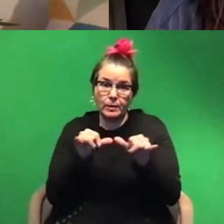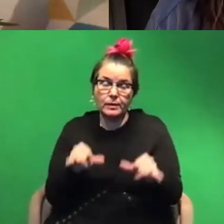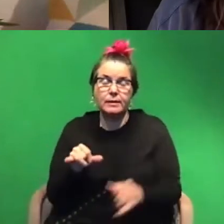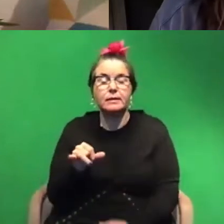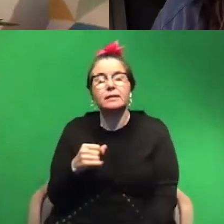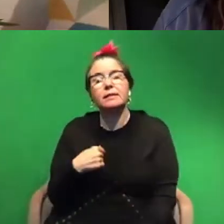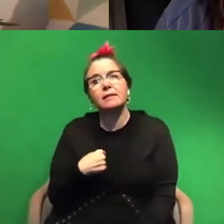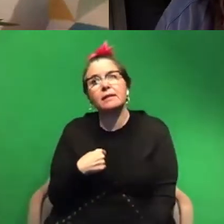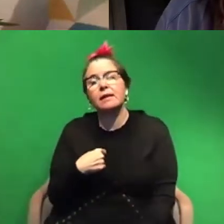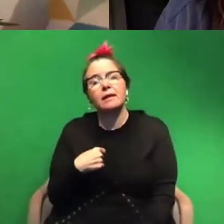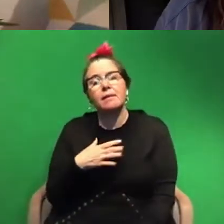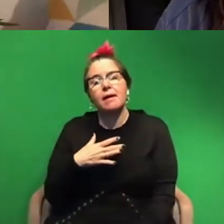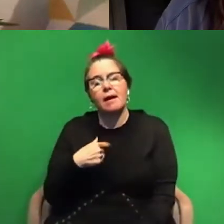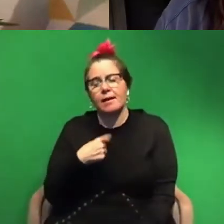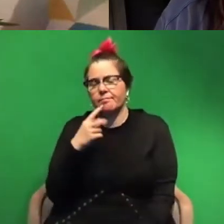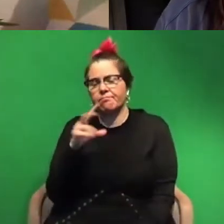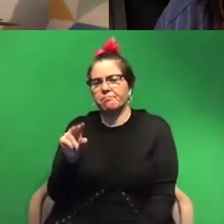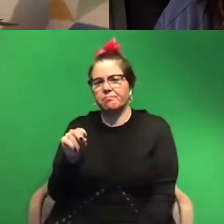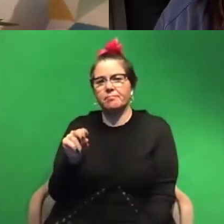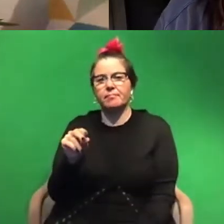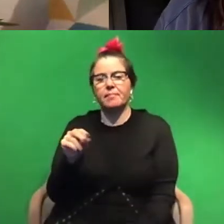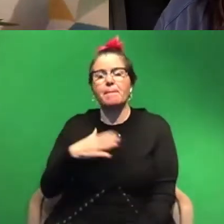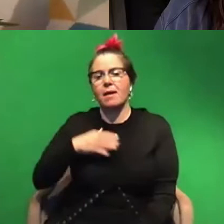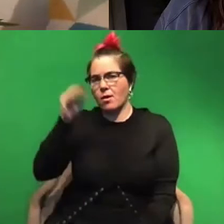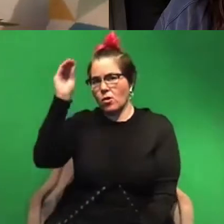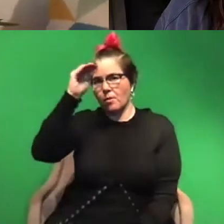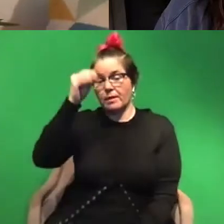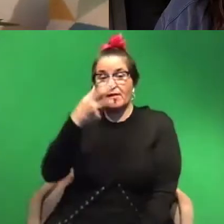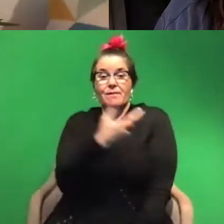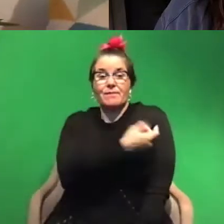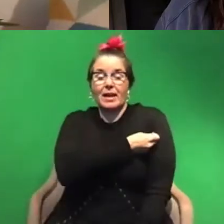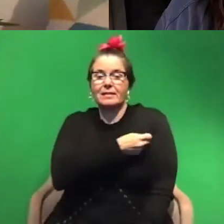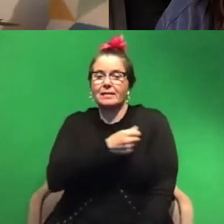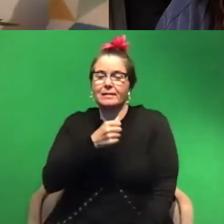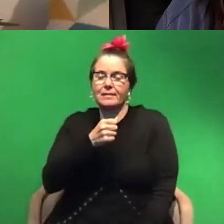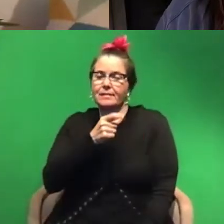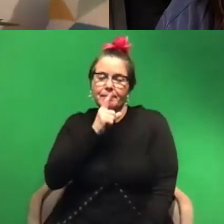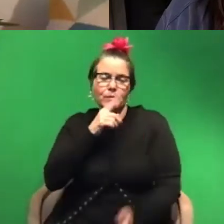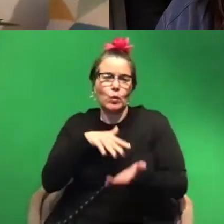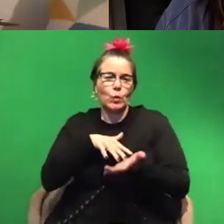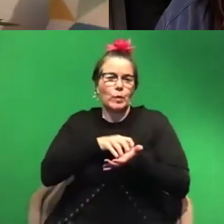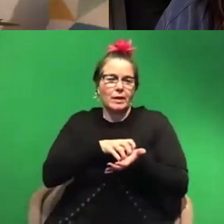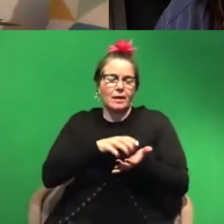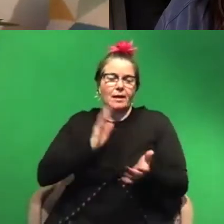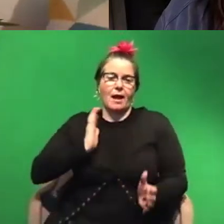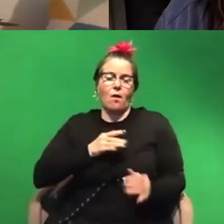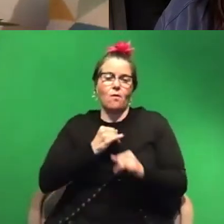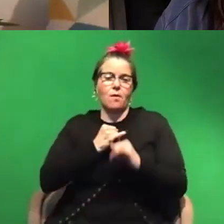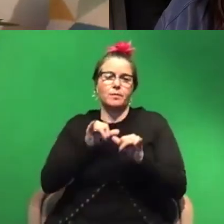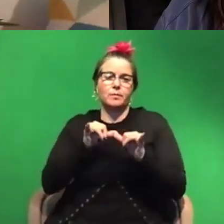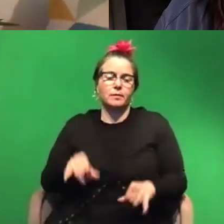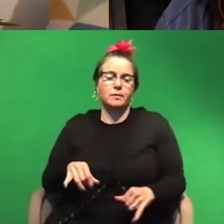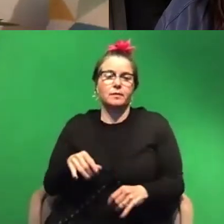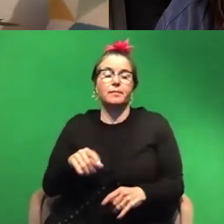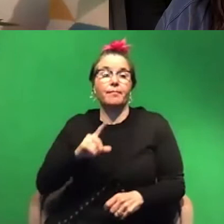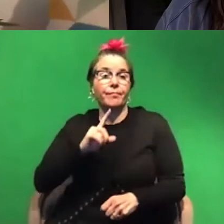say no. I would be of the opinion that vaccines don't really weaken our immune system. We are